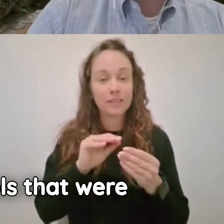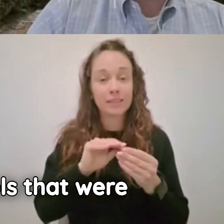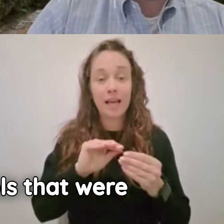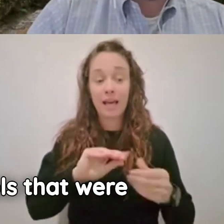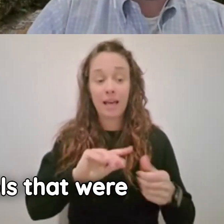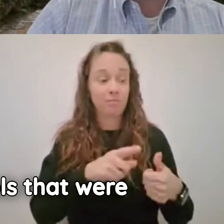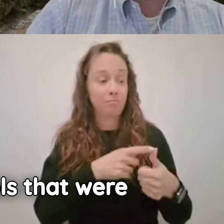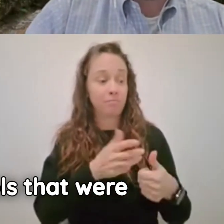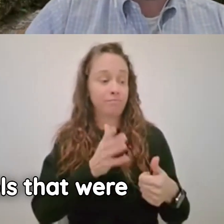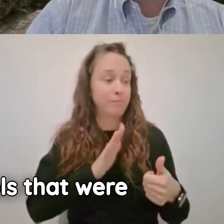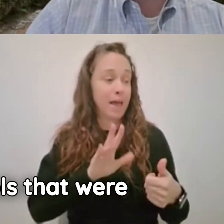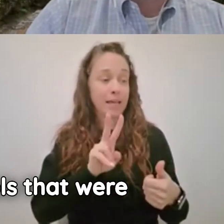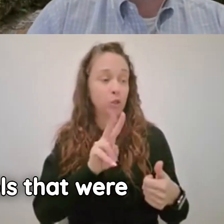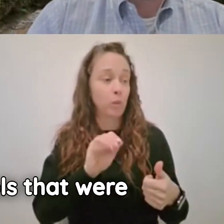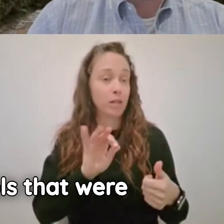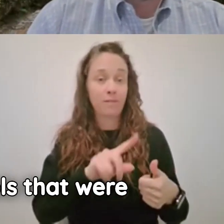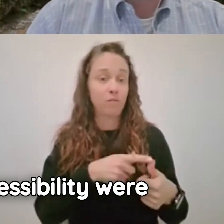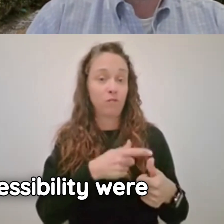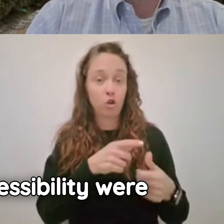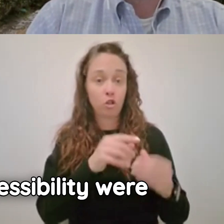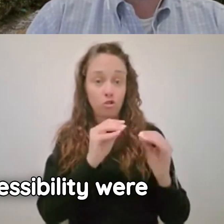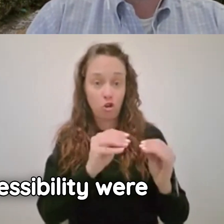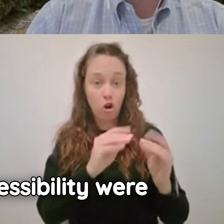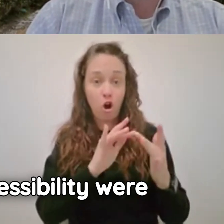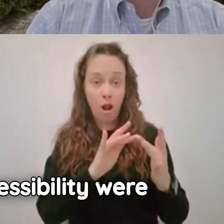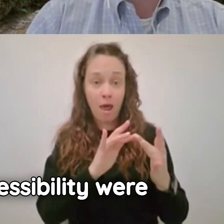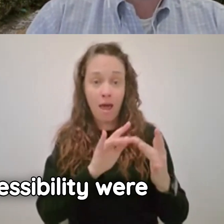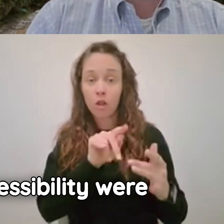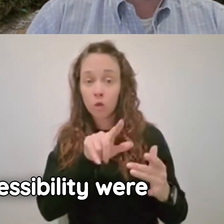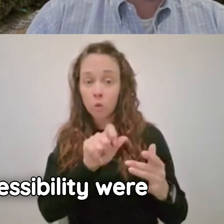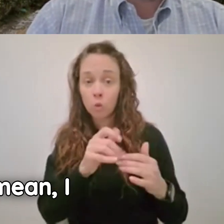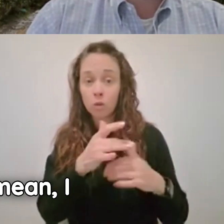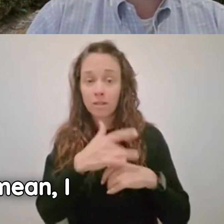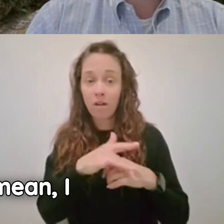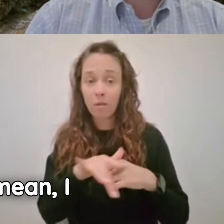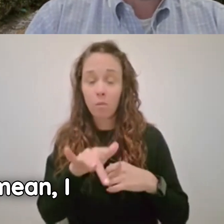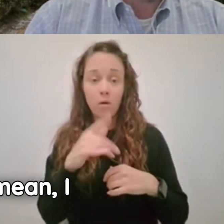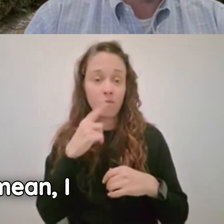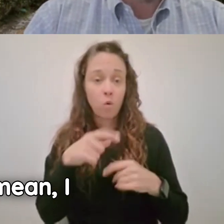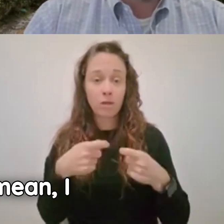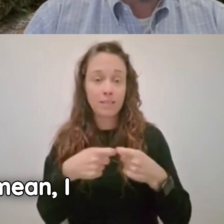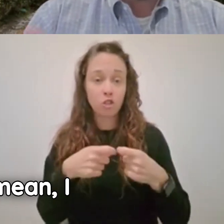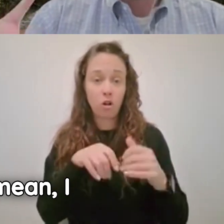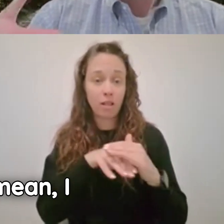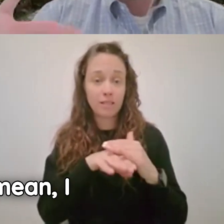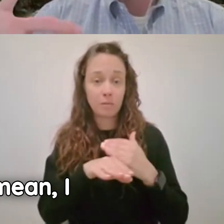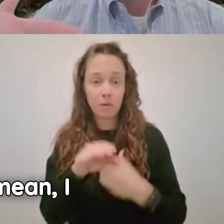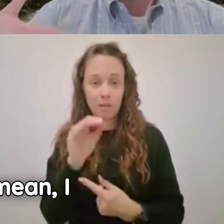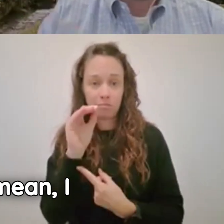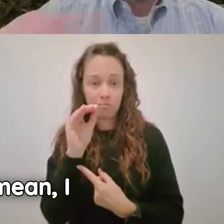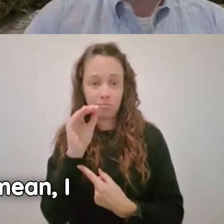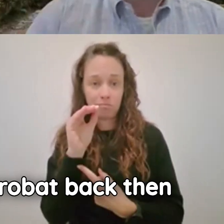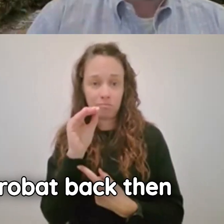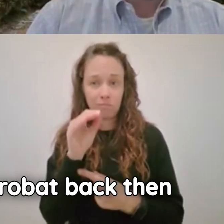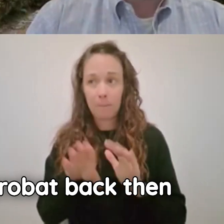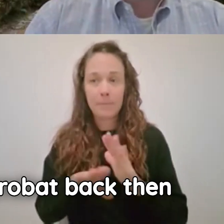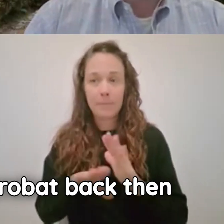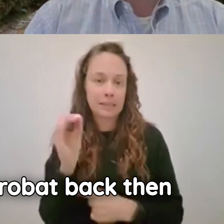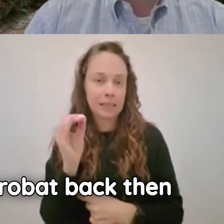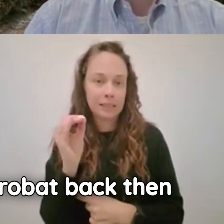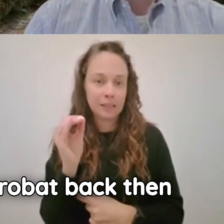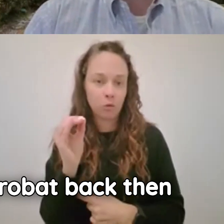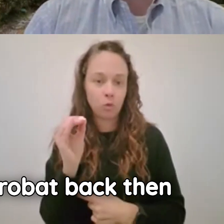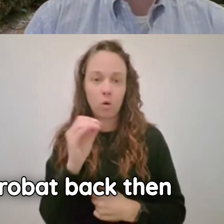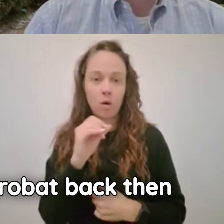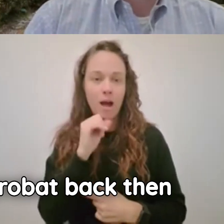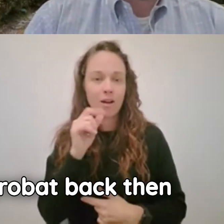in 2009, the tools that were available for digital accessibility were basically zero. I mean, I don't think even